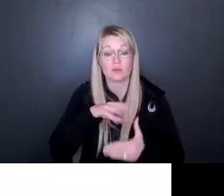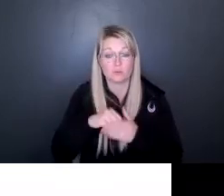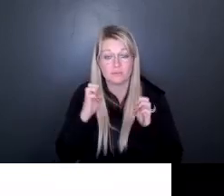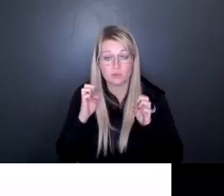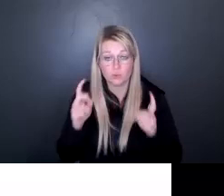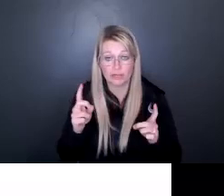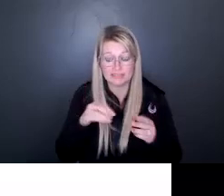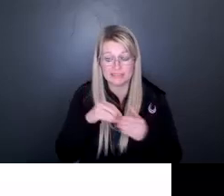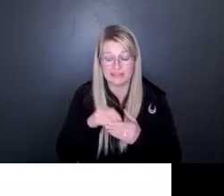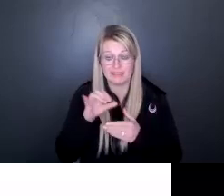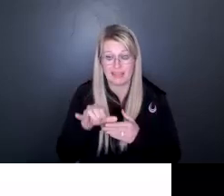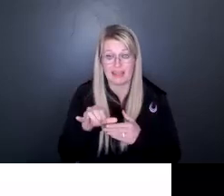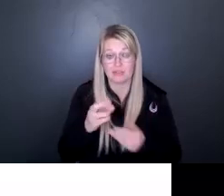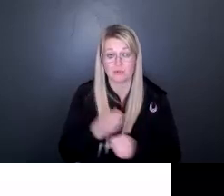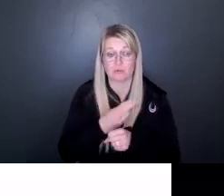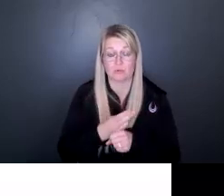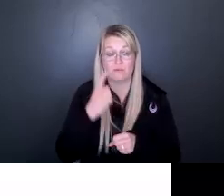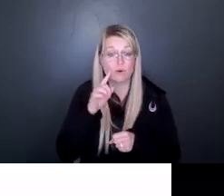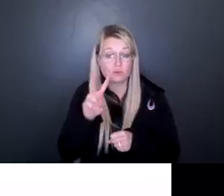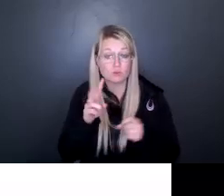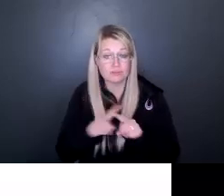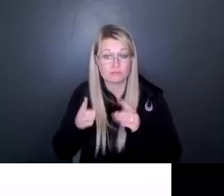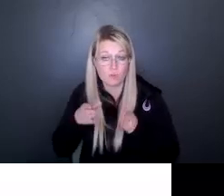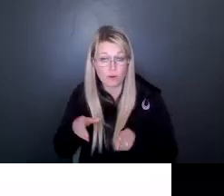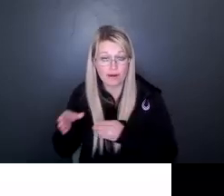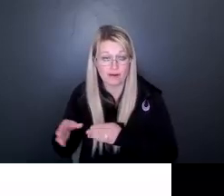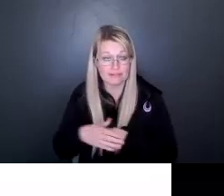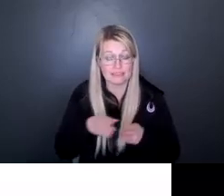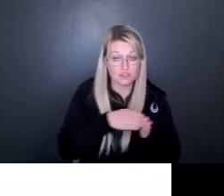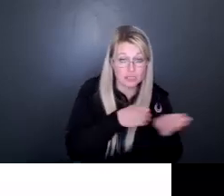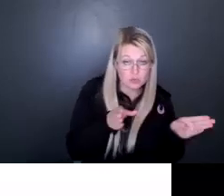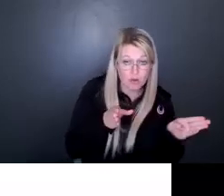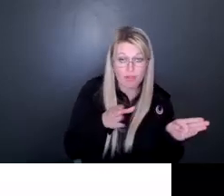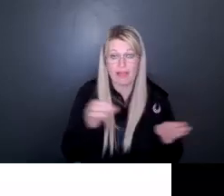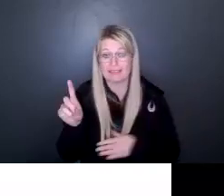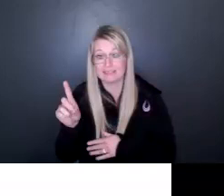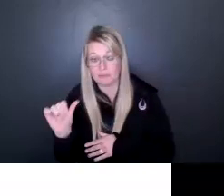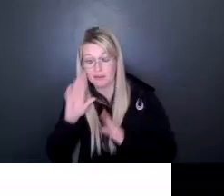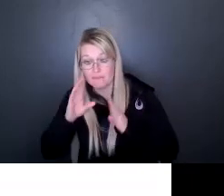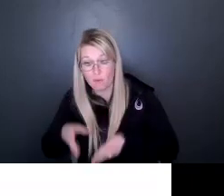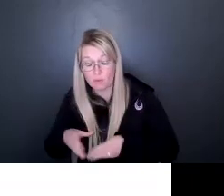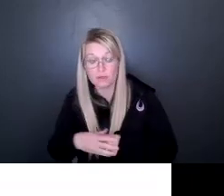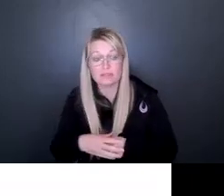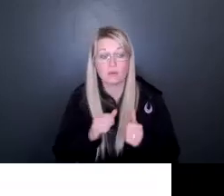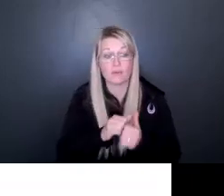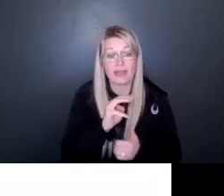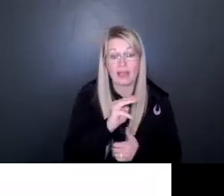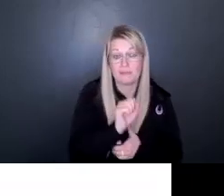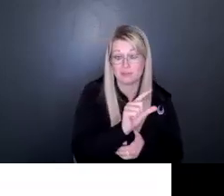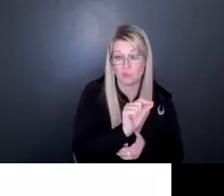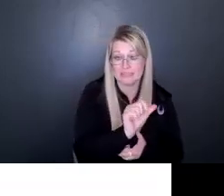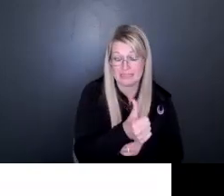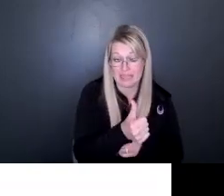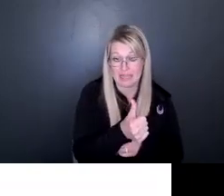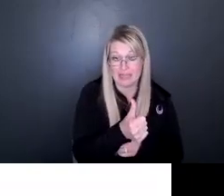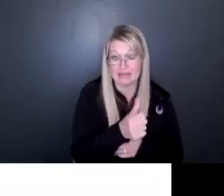education in the literature is used in two ways, the general and the disability focus. In the MS 2010,